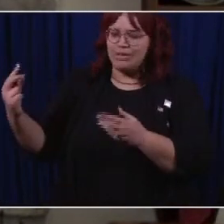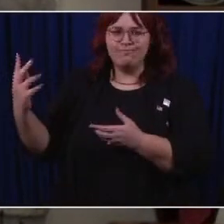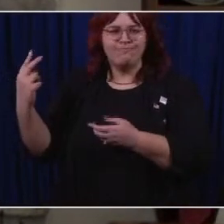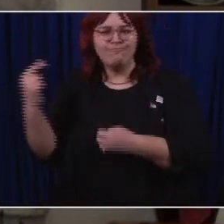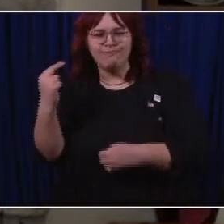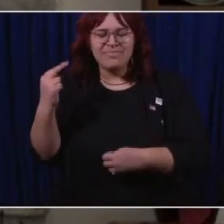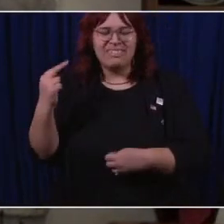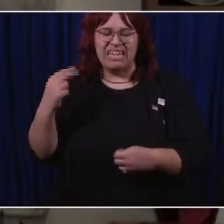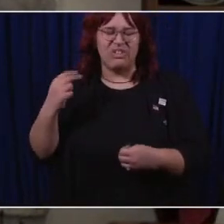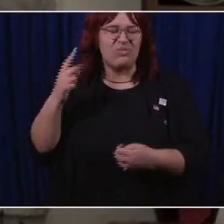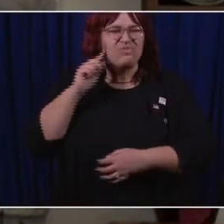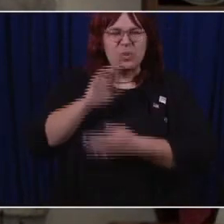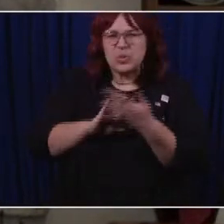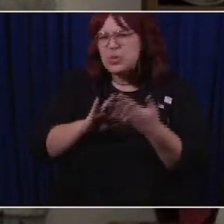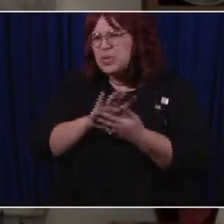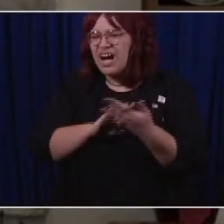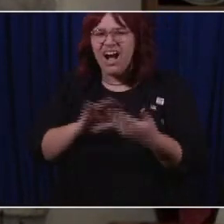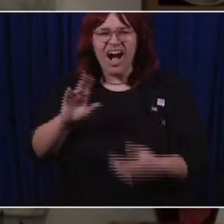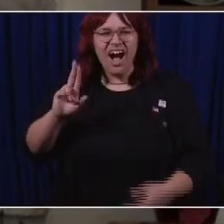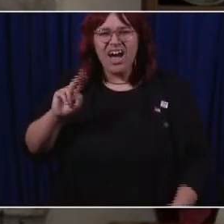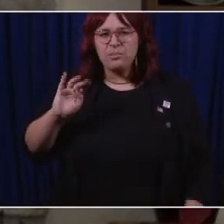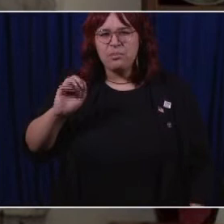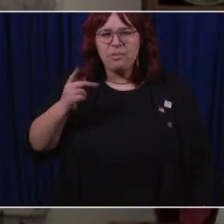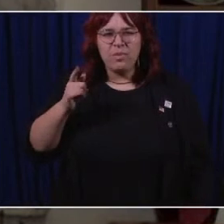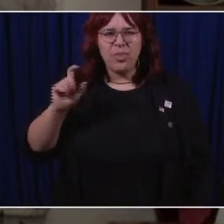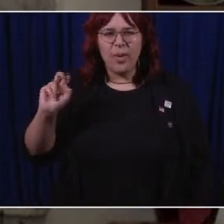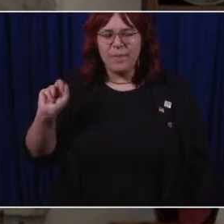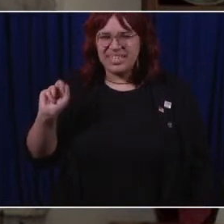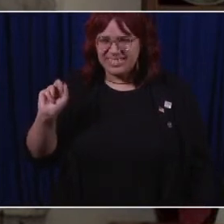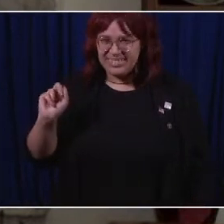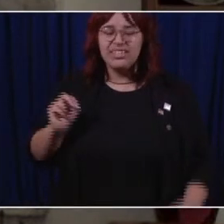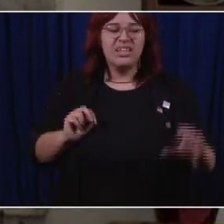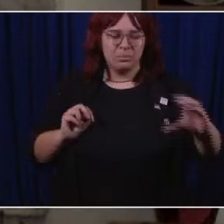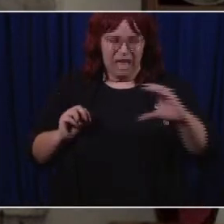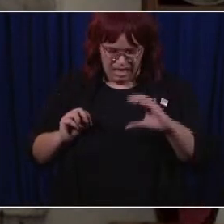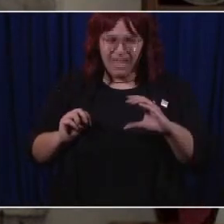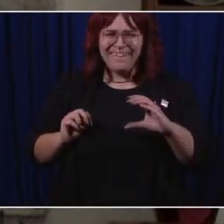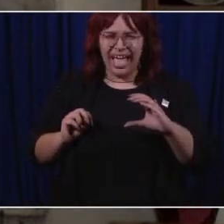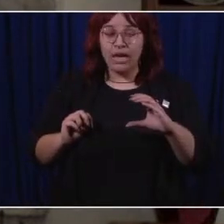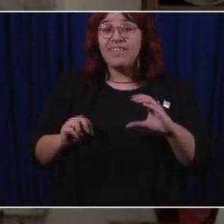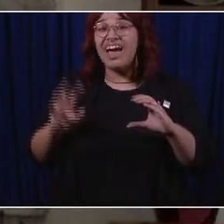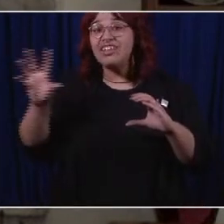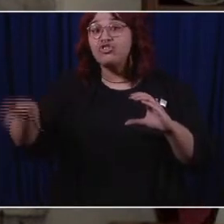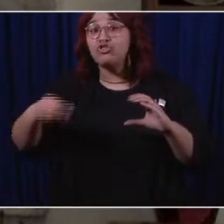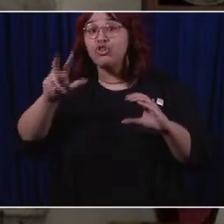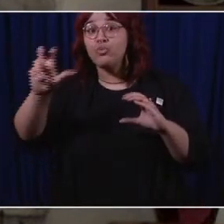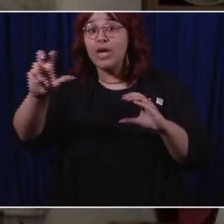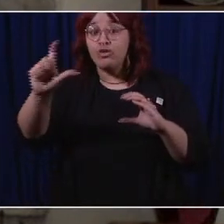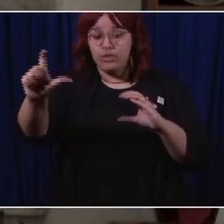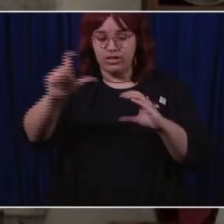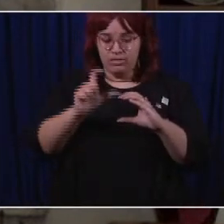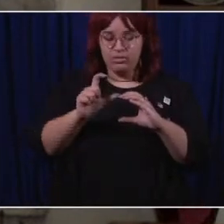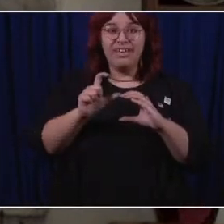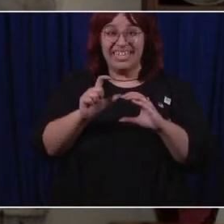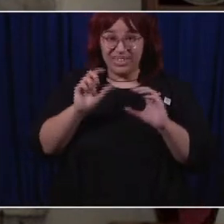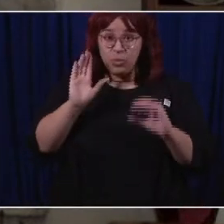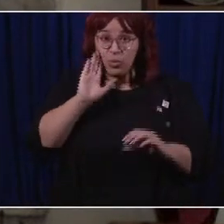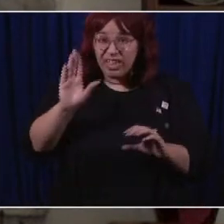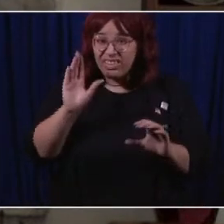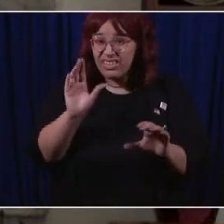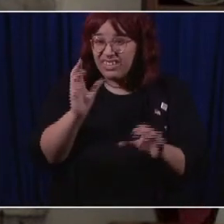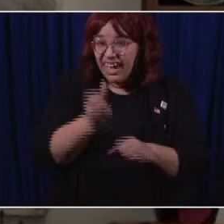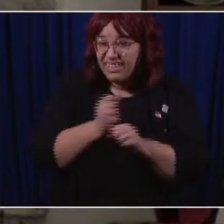extra $300 unemployment benefit. One who refiled when their benefits were exhausted were told they weren't eligible, and that others